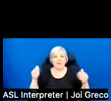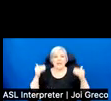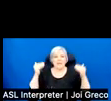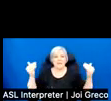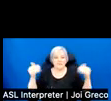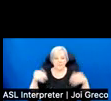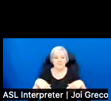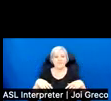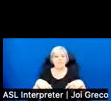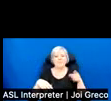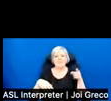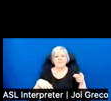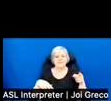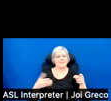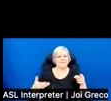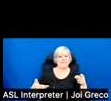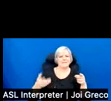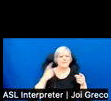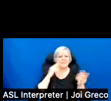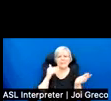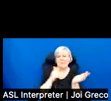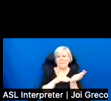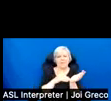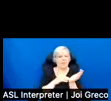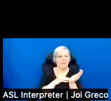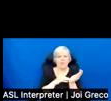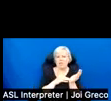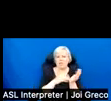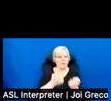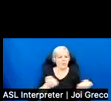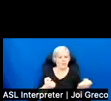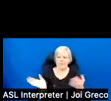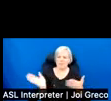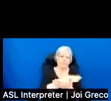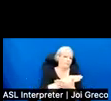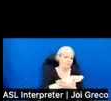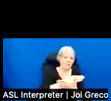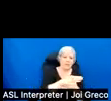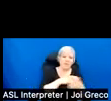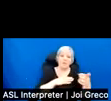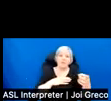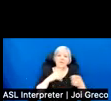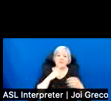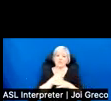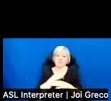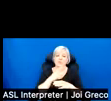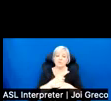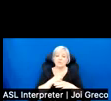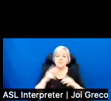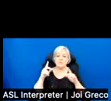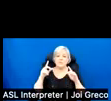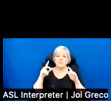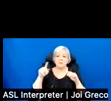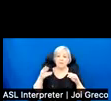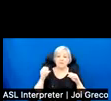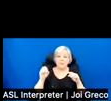briefly, this goes all the way to the medical side. And so this, in this case, you're actually taking photocells,